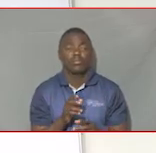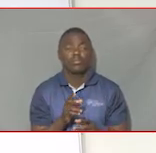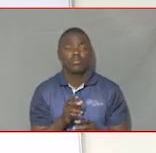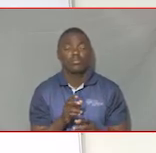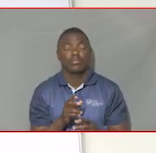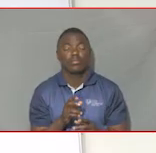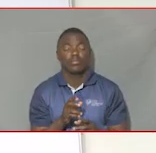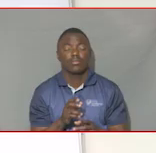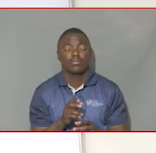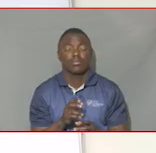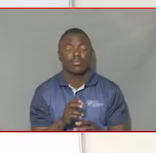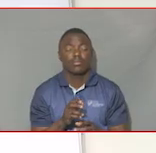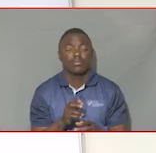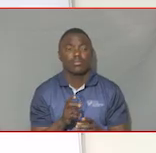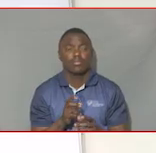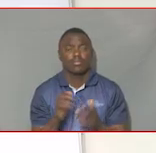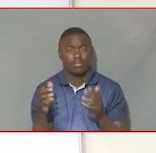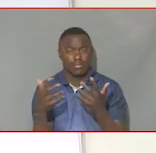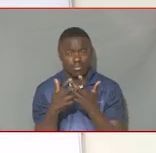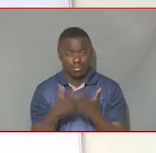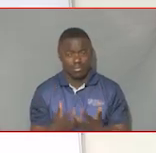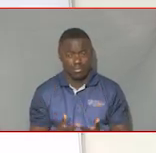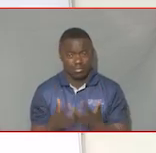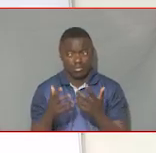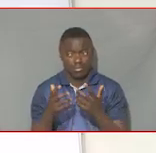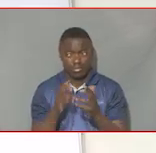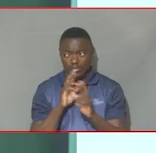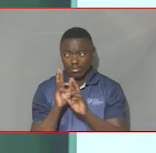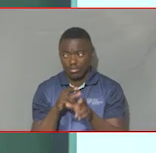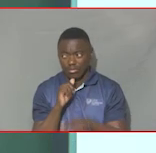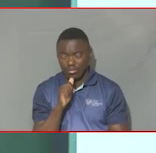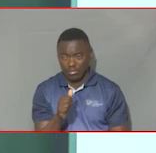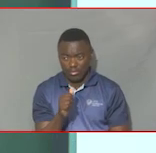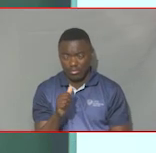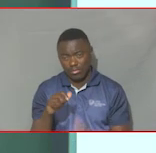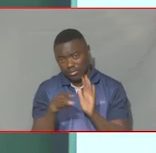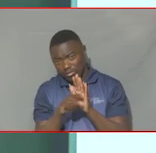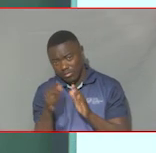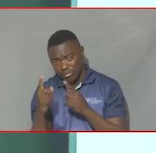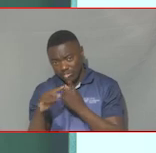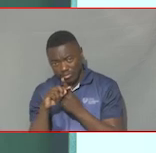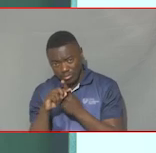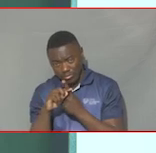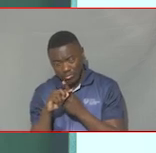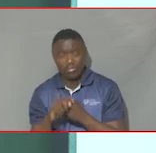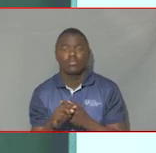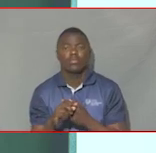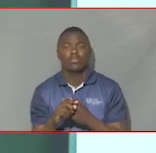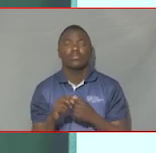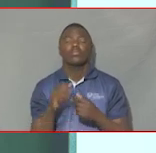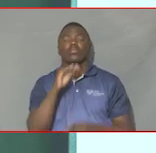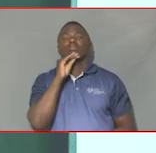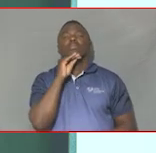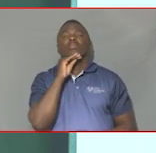you comment on the correlation, you first comment, is it positive or negative correlation? A positive correlation